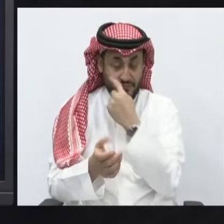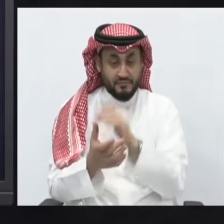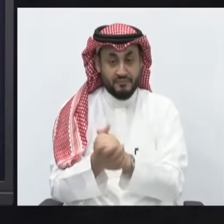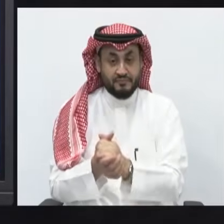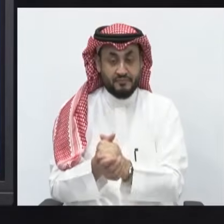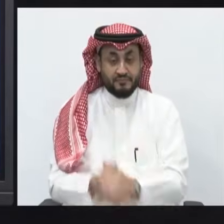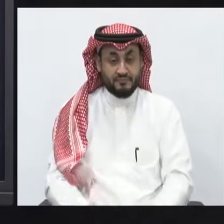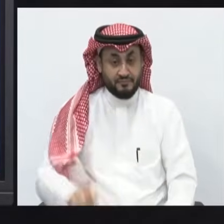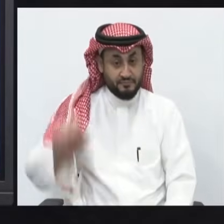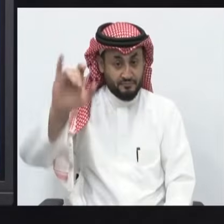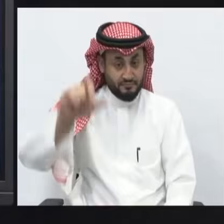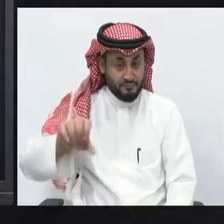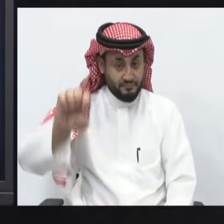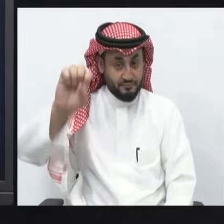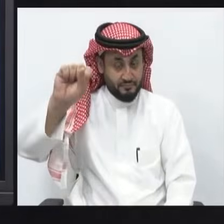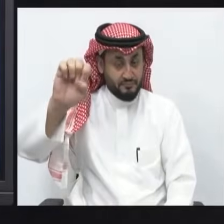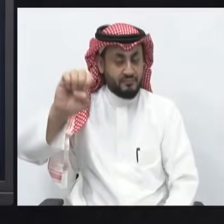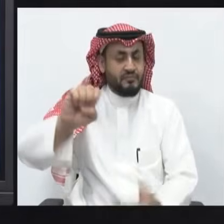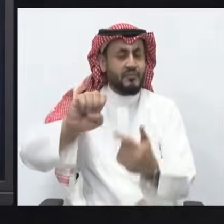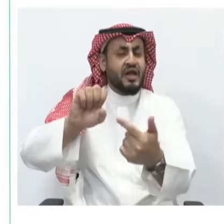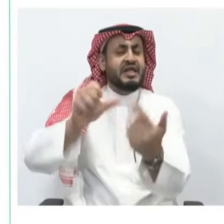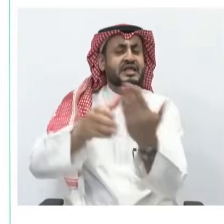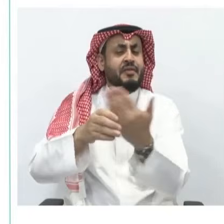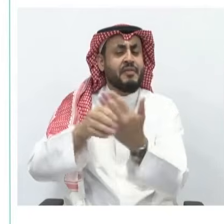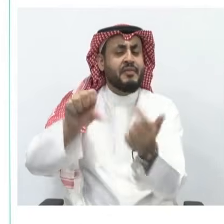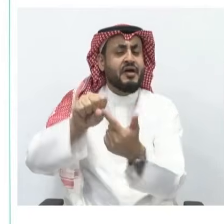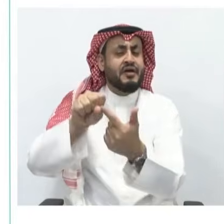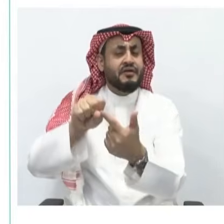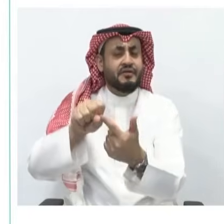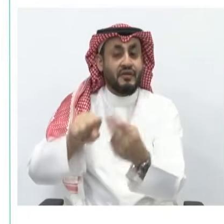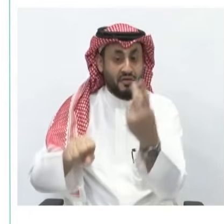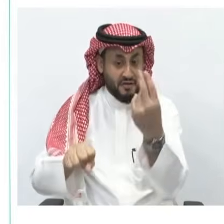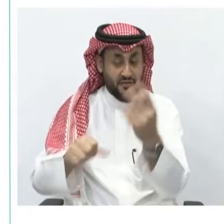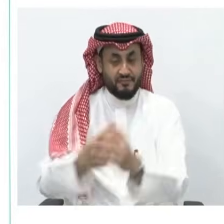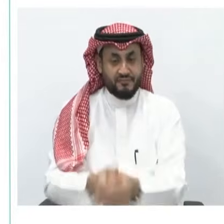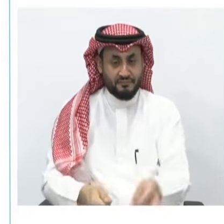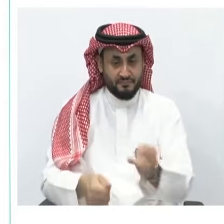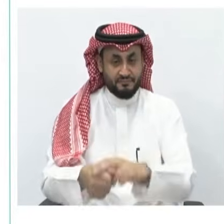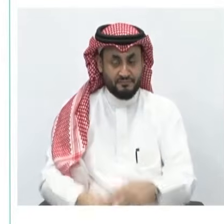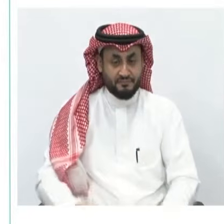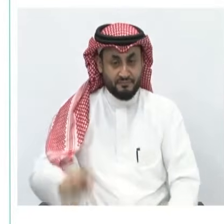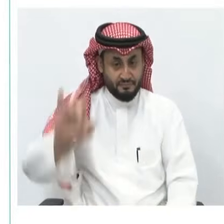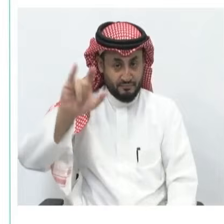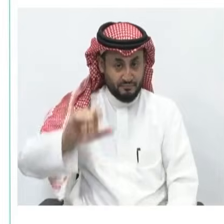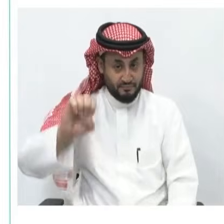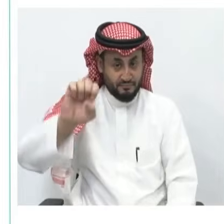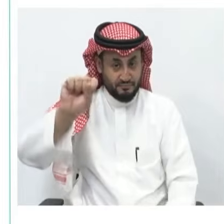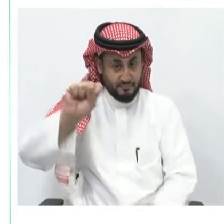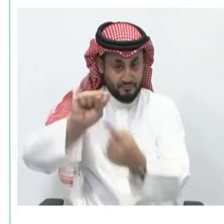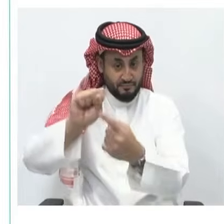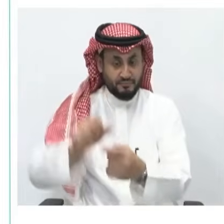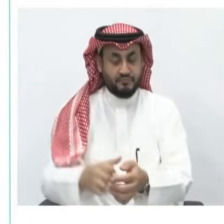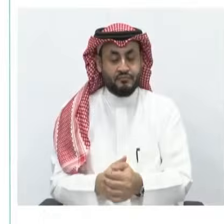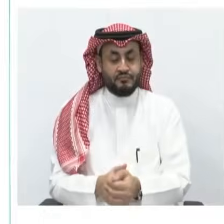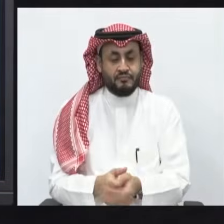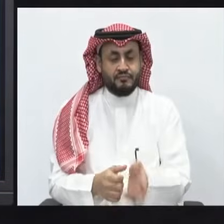are eyes. Eyes. Perfect. Eyes. So we have eyes.